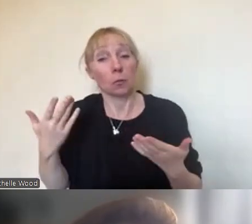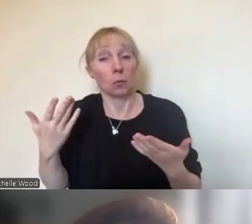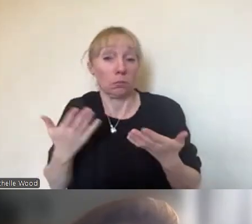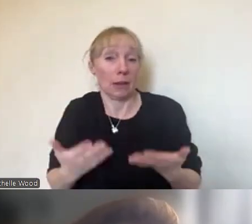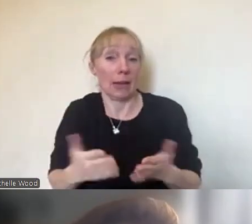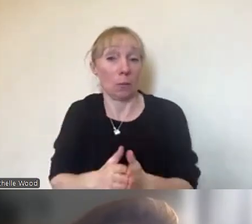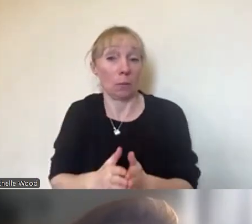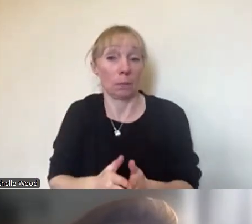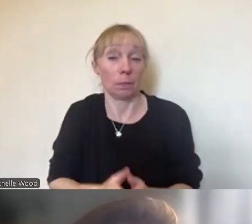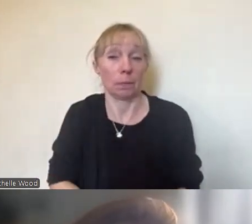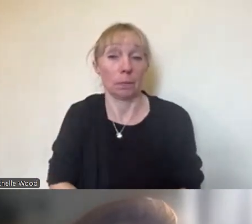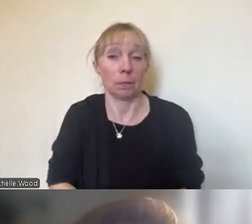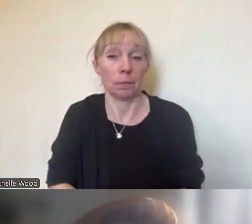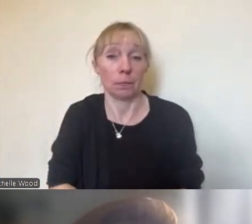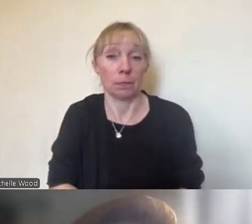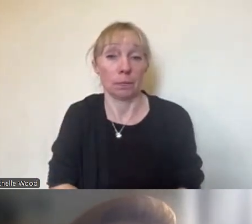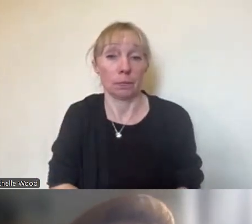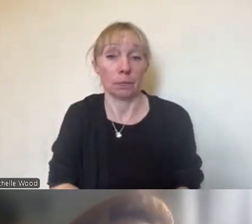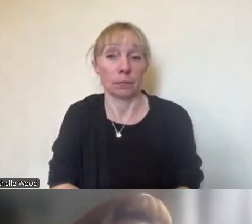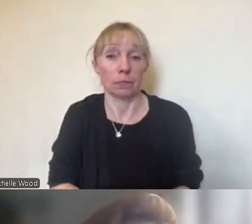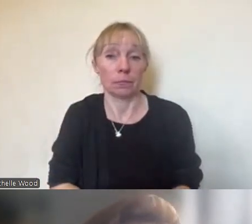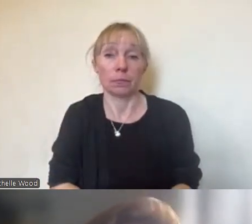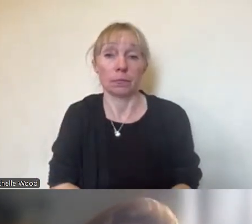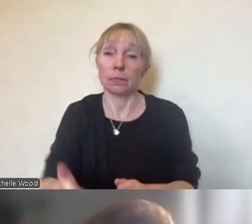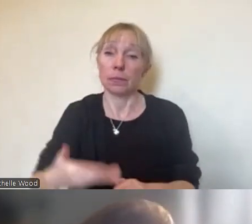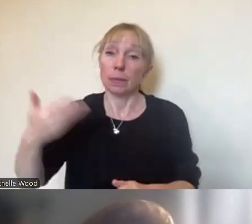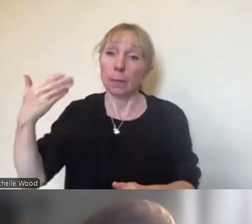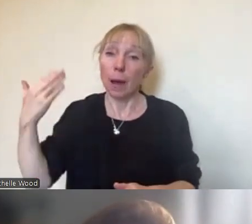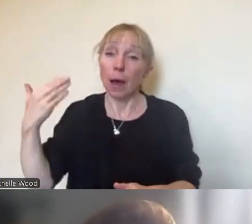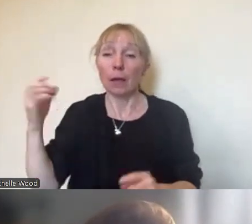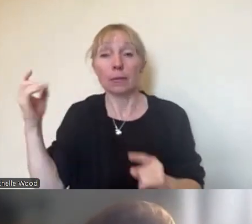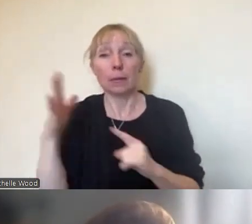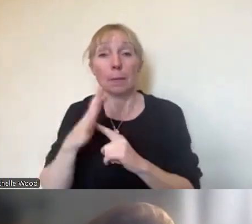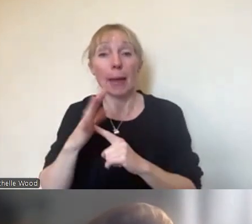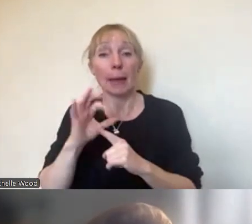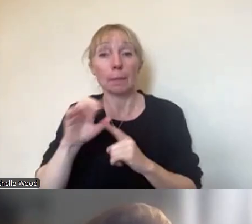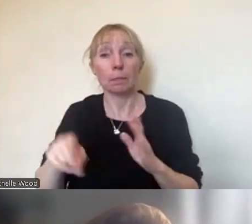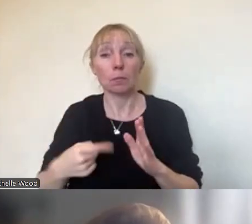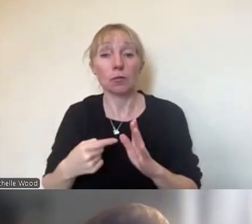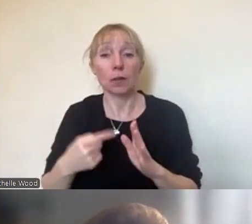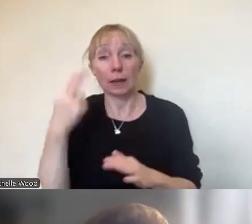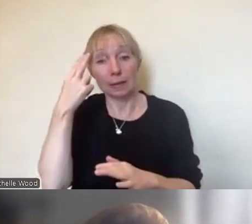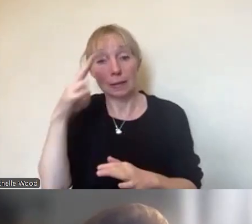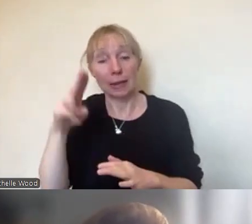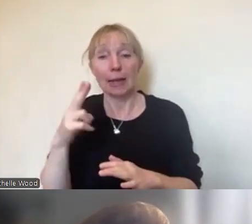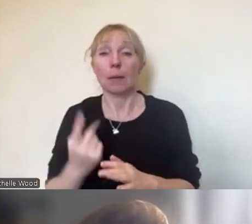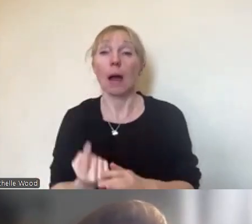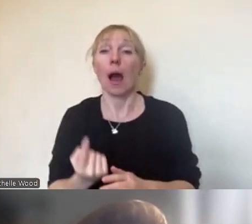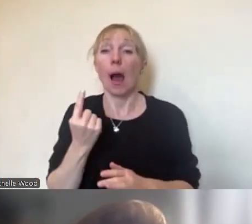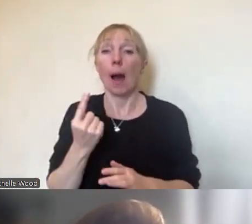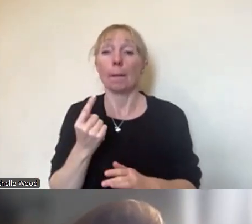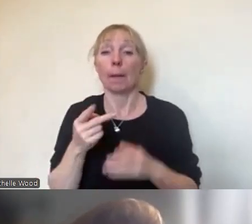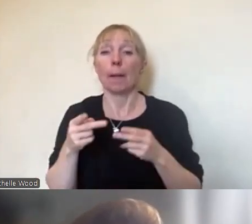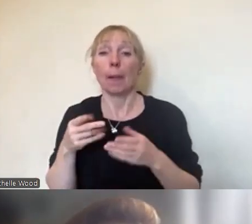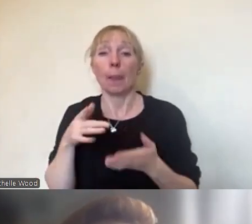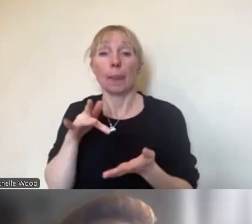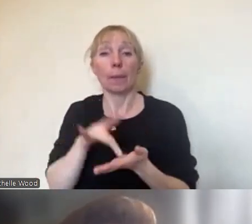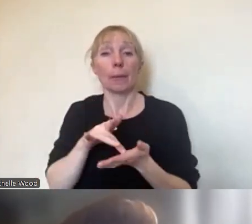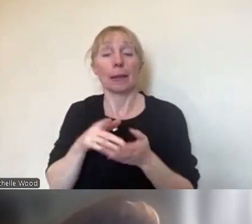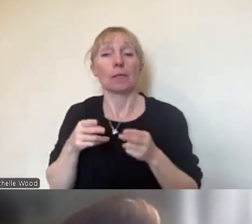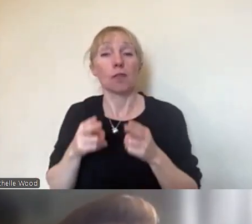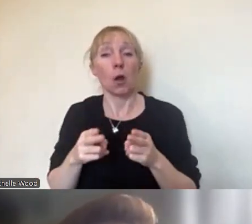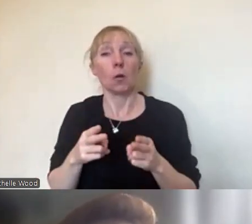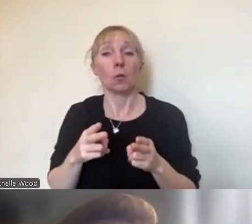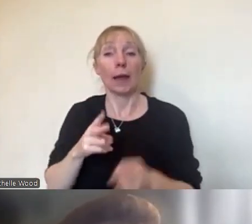projects? So in the past, the main project we've done was called Up the Middle Road, which was an oral history project